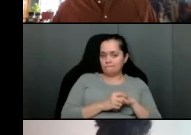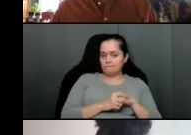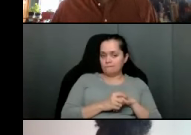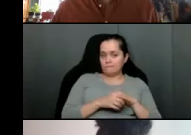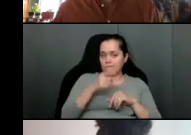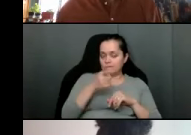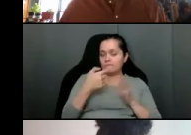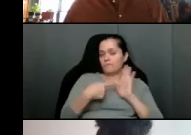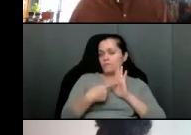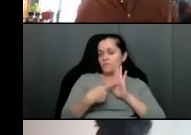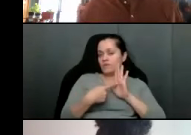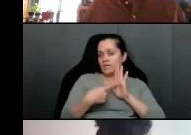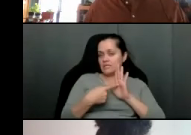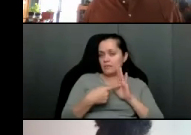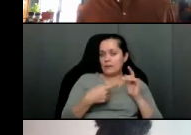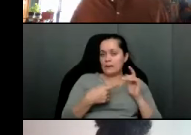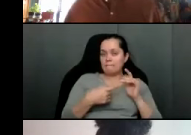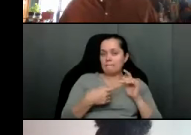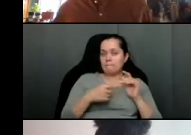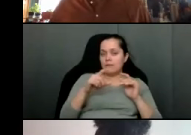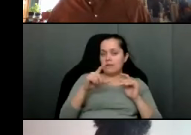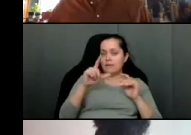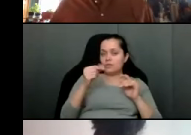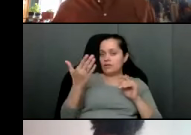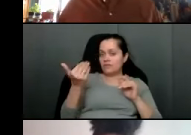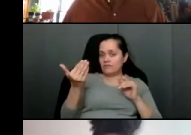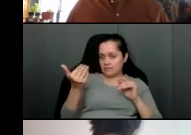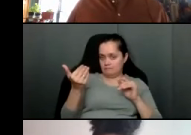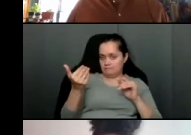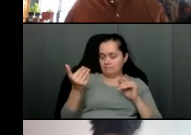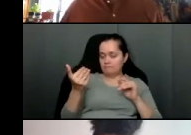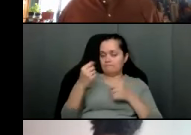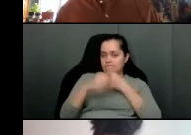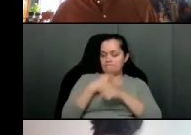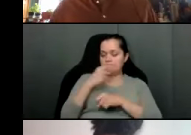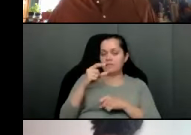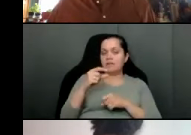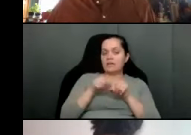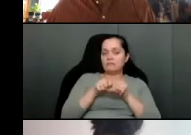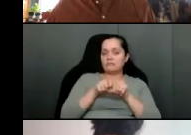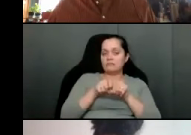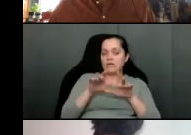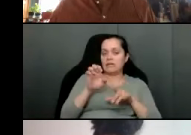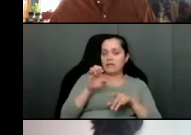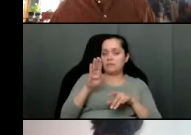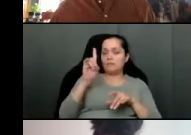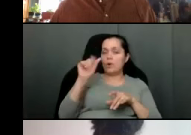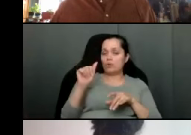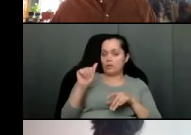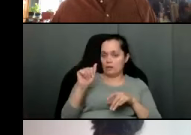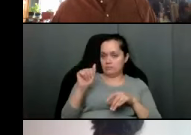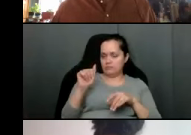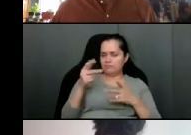So for instance, in 2015, there was an outbreak of Ebola.